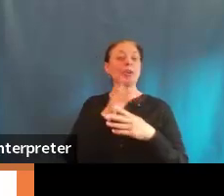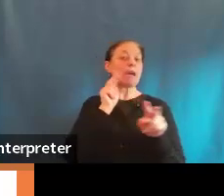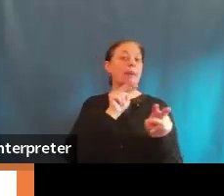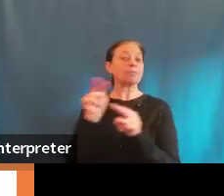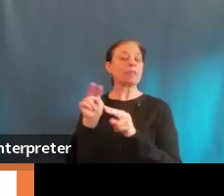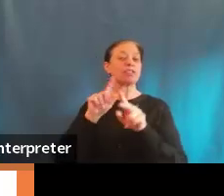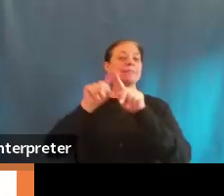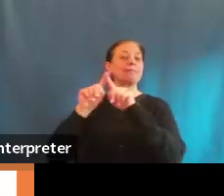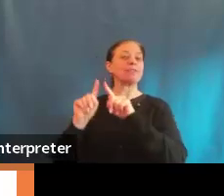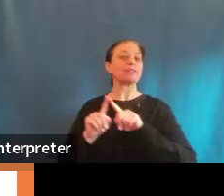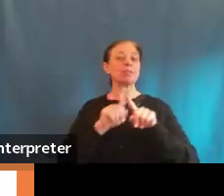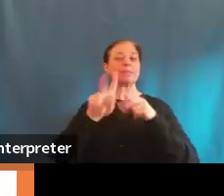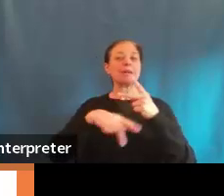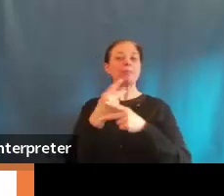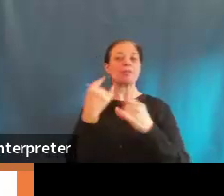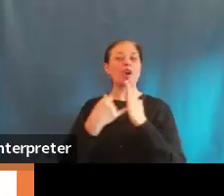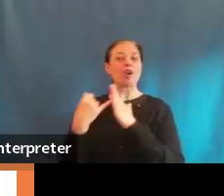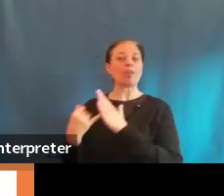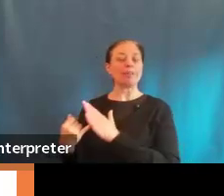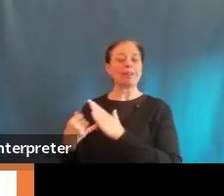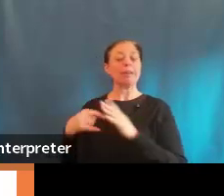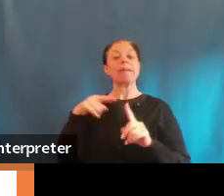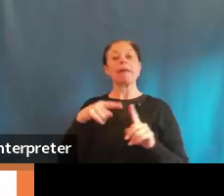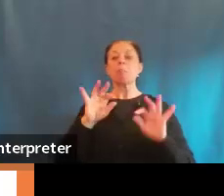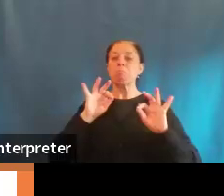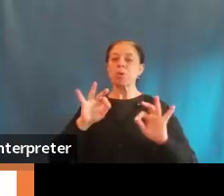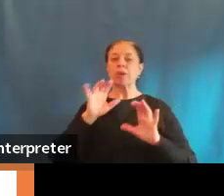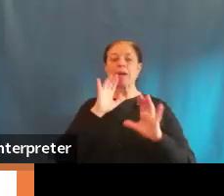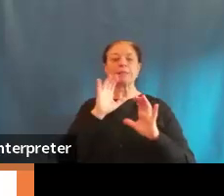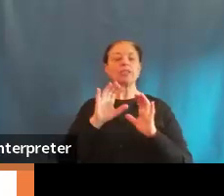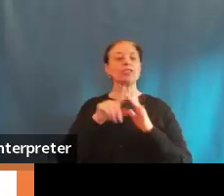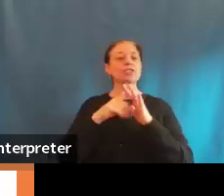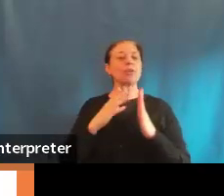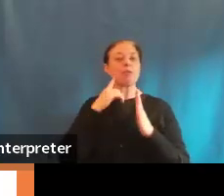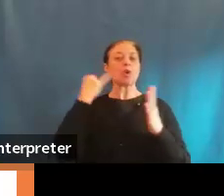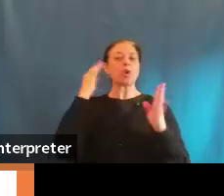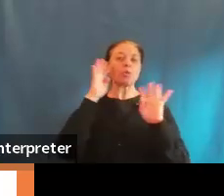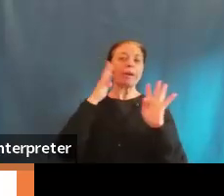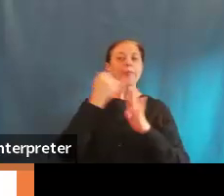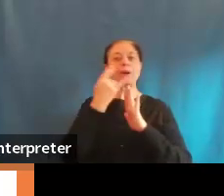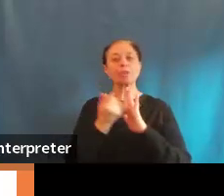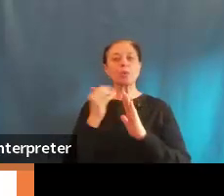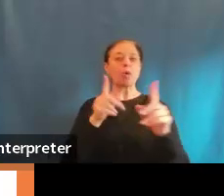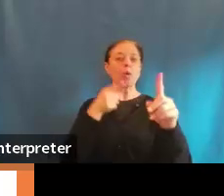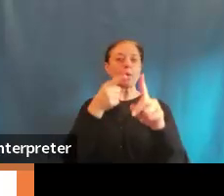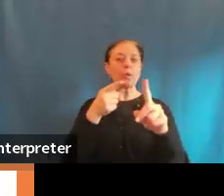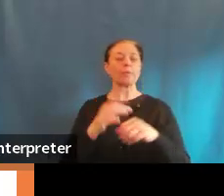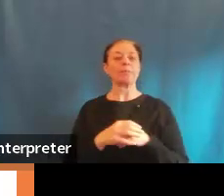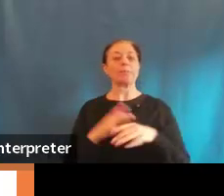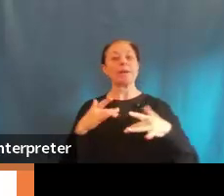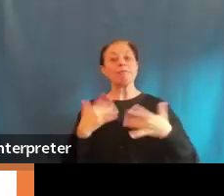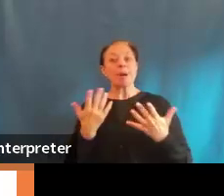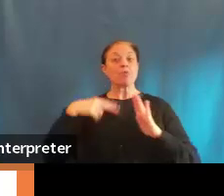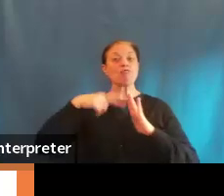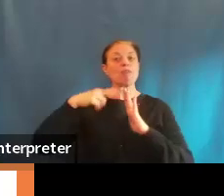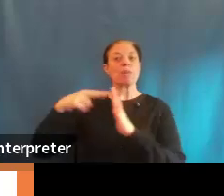observations of all different forms of art, making the perfect conversation starter for a creative project or goal. This vibrant and illustrative